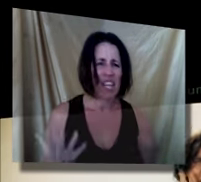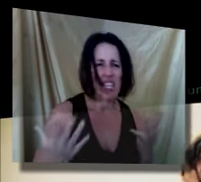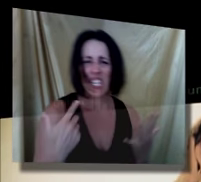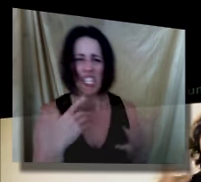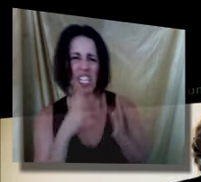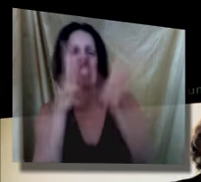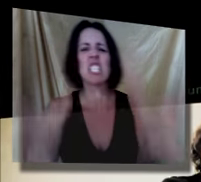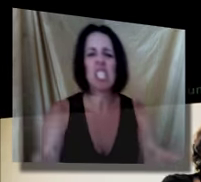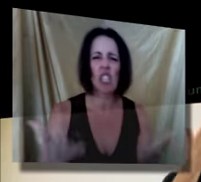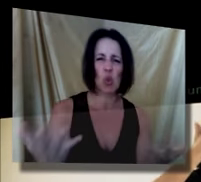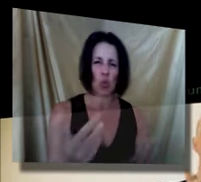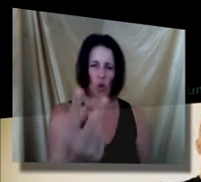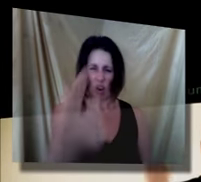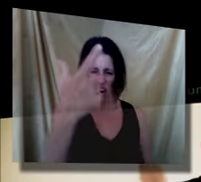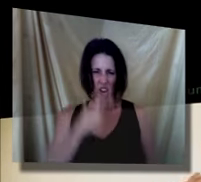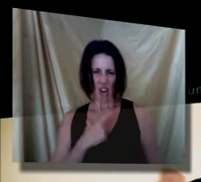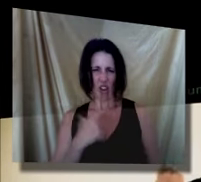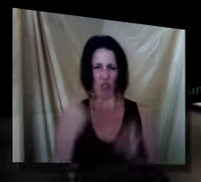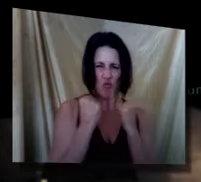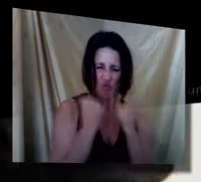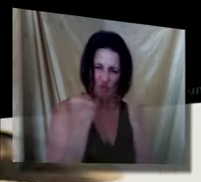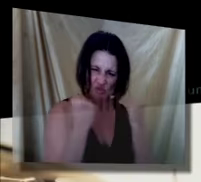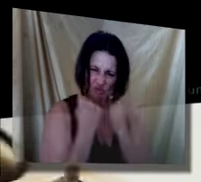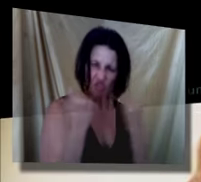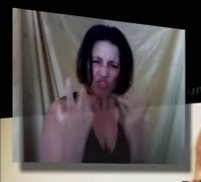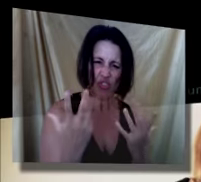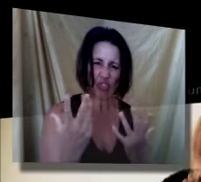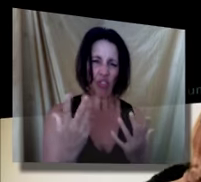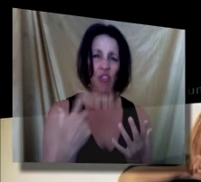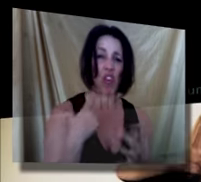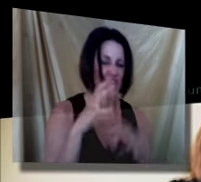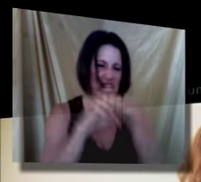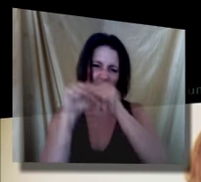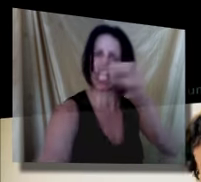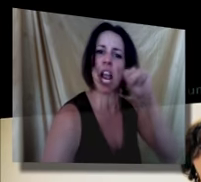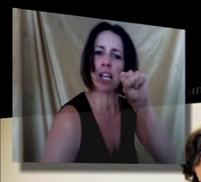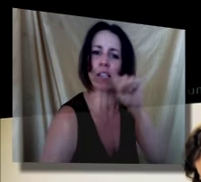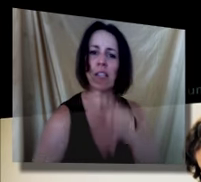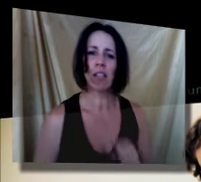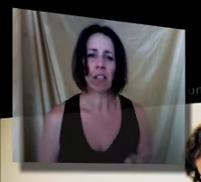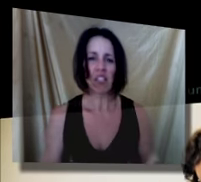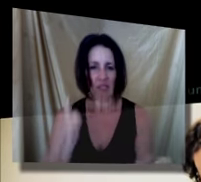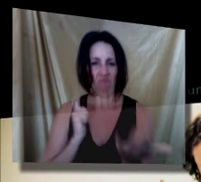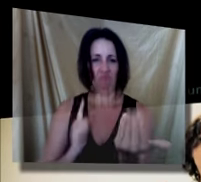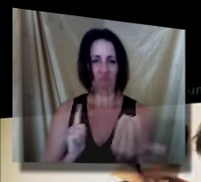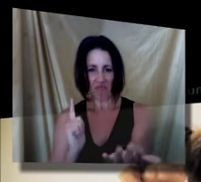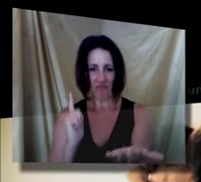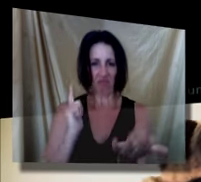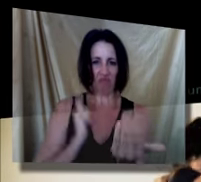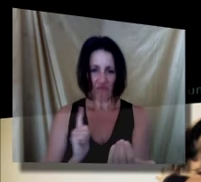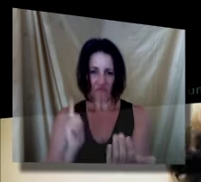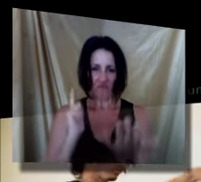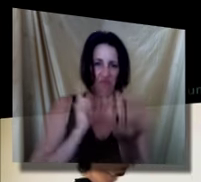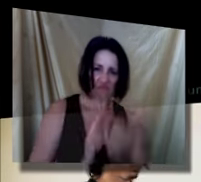know I don't like that, that when I turn around you'll snap my back. And I'll just keep waiting.